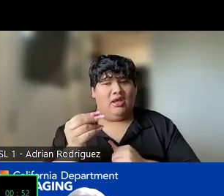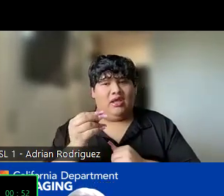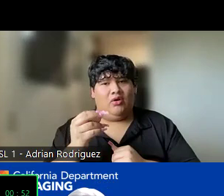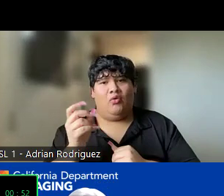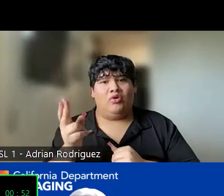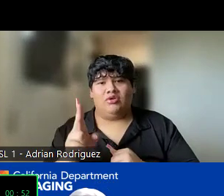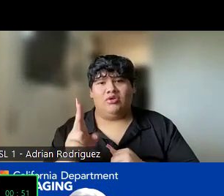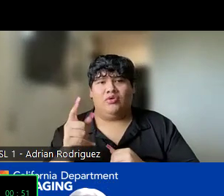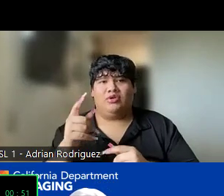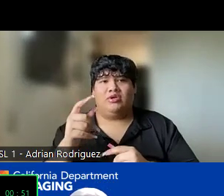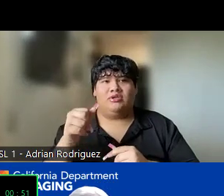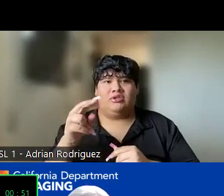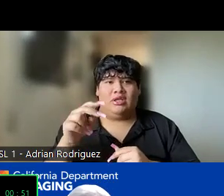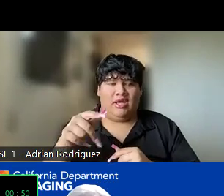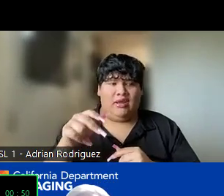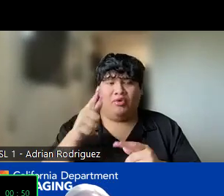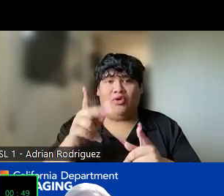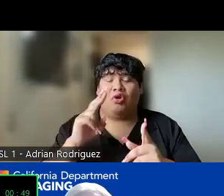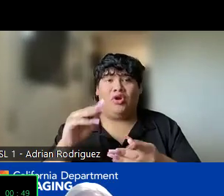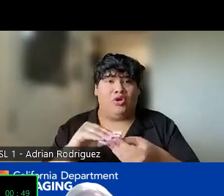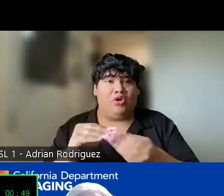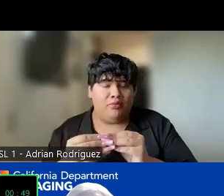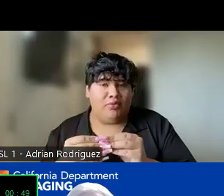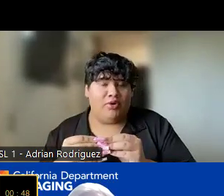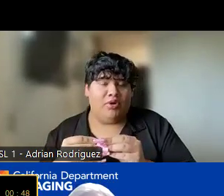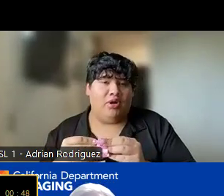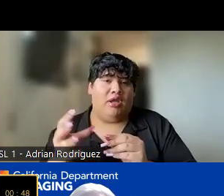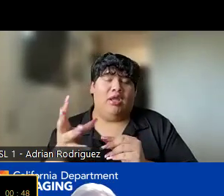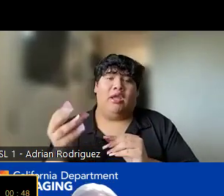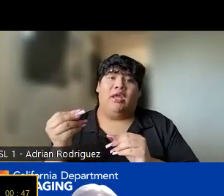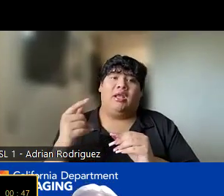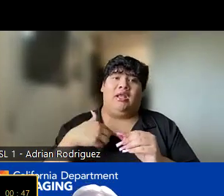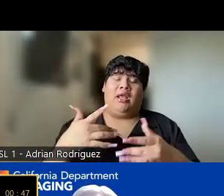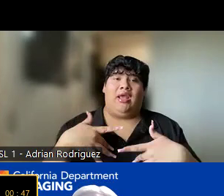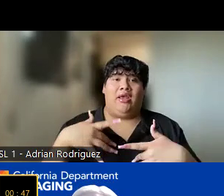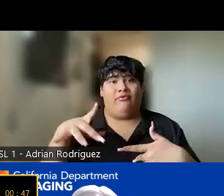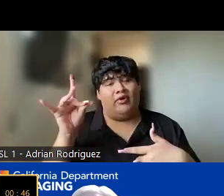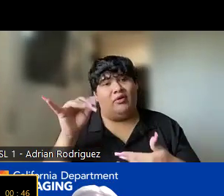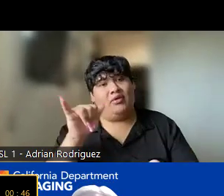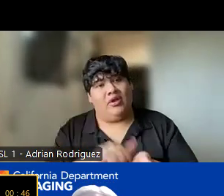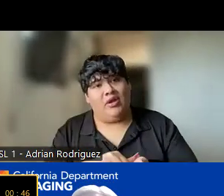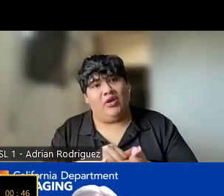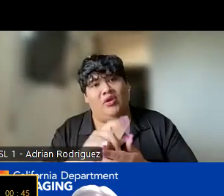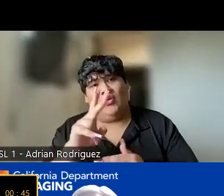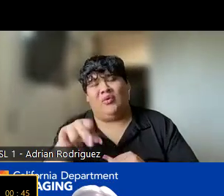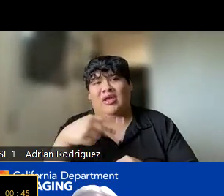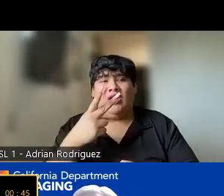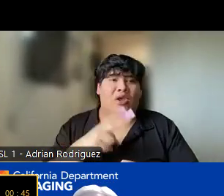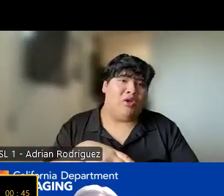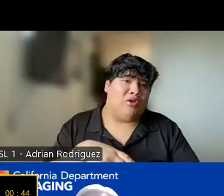or SNFs, but there are a number. And I have found that regulatory